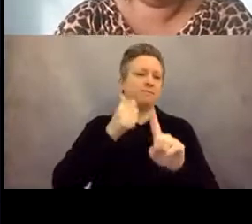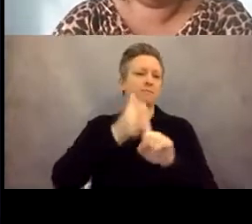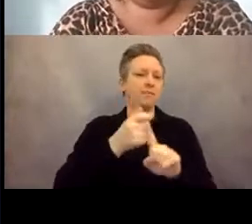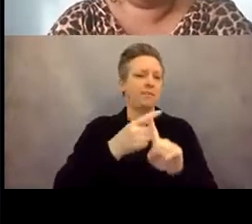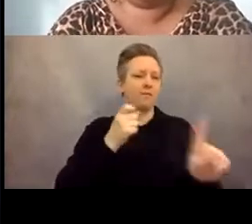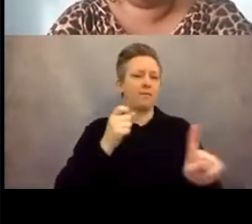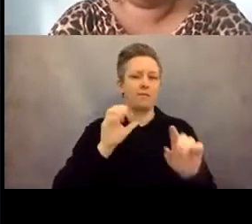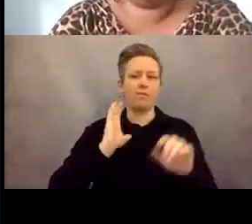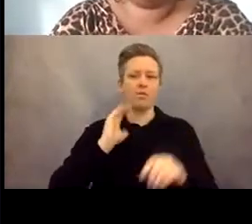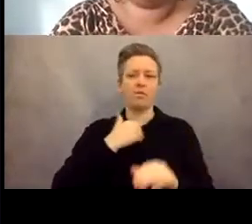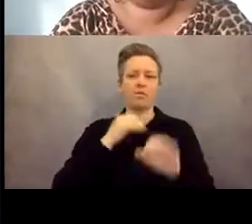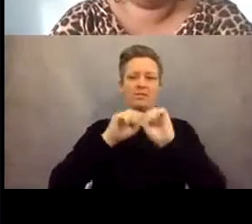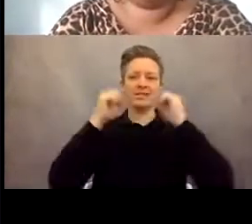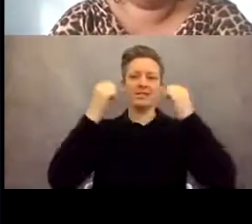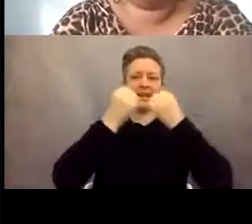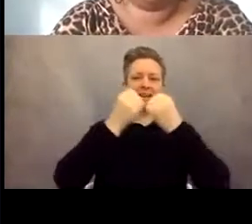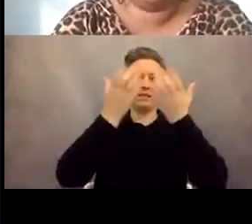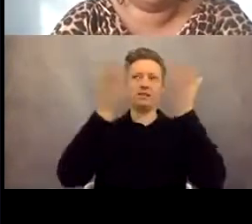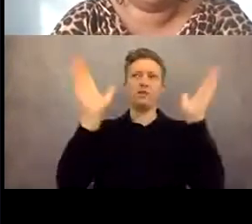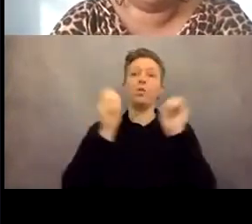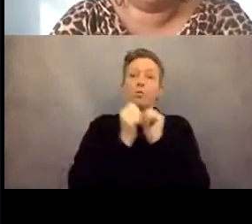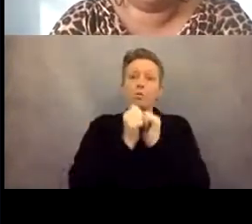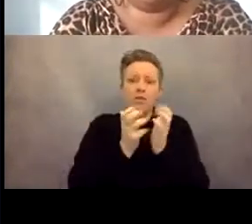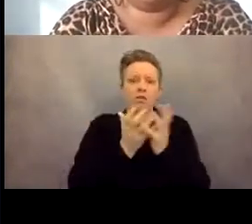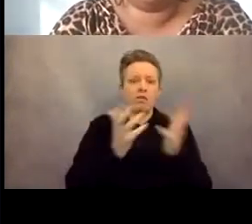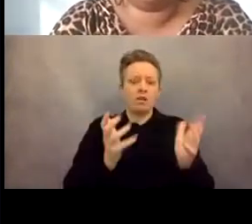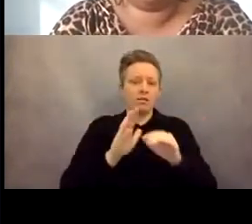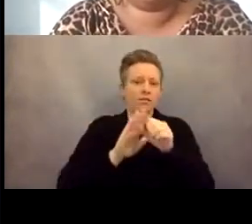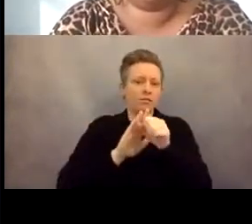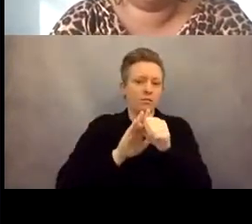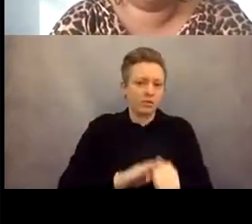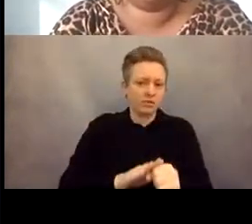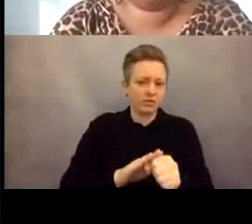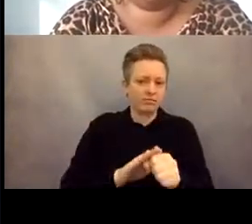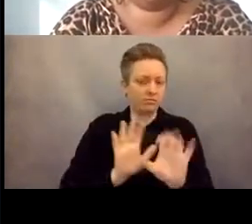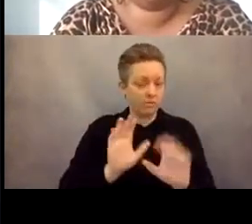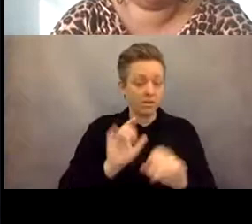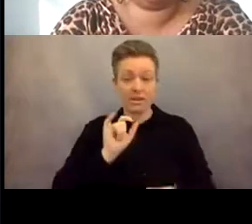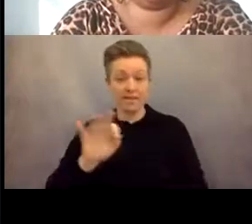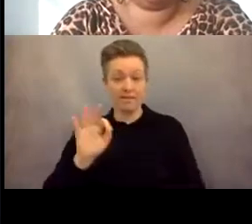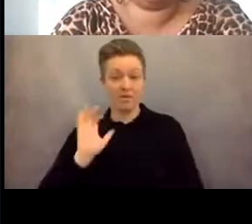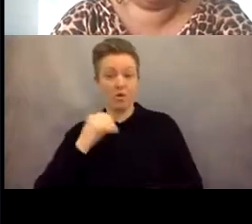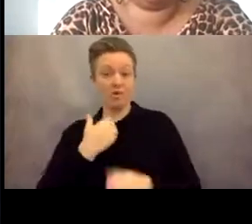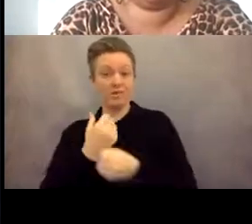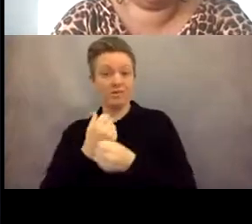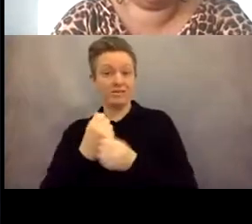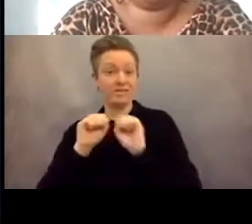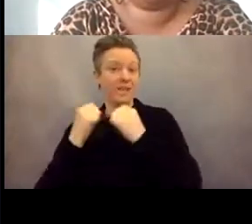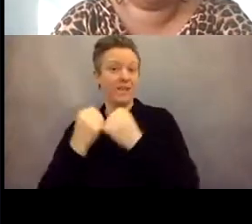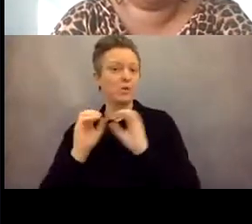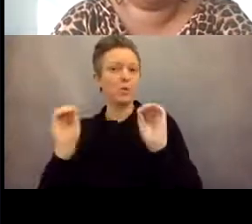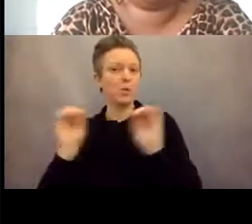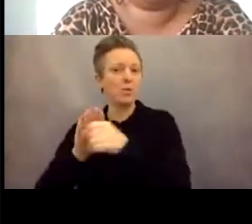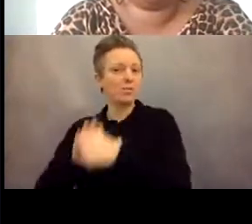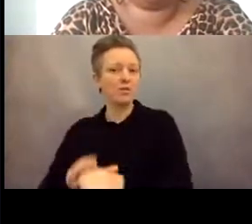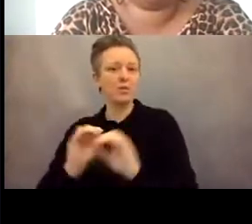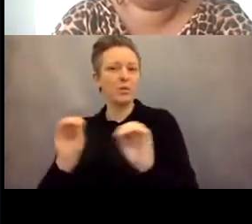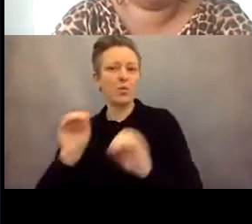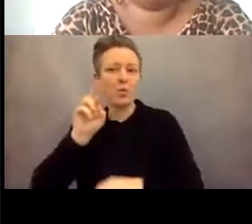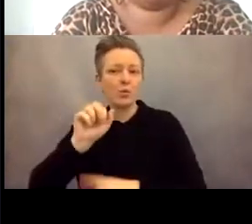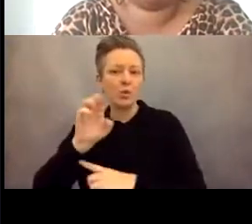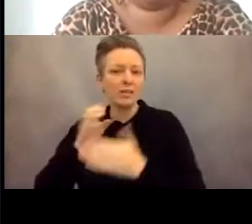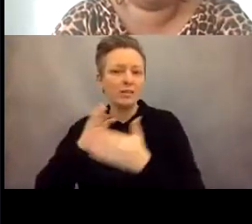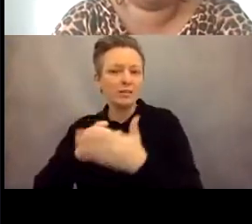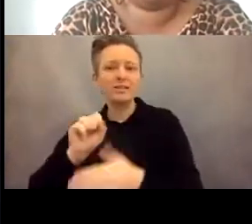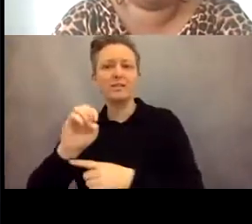And if we're in a society where there's no oppression, there's no racism, sexism, homophobia, heterosexism, ageism, ableism, classism,